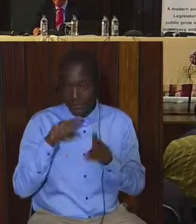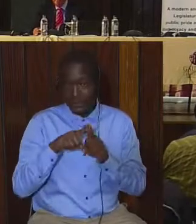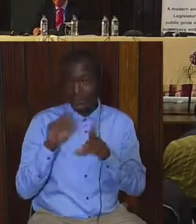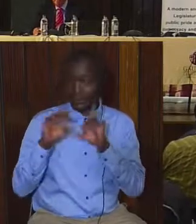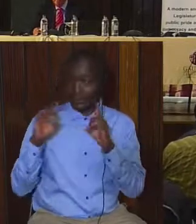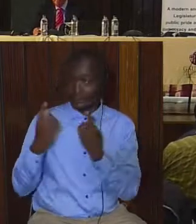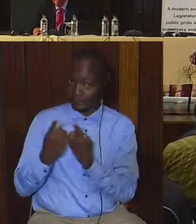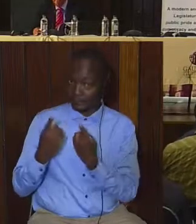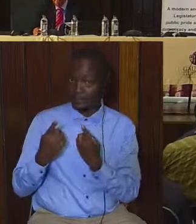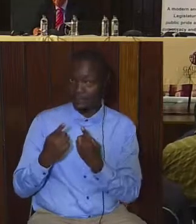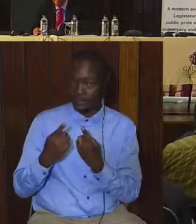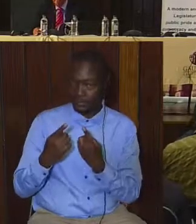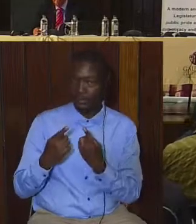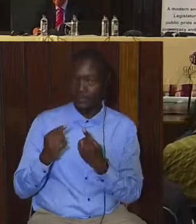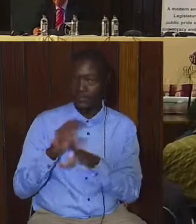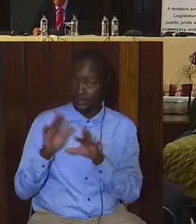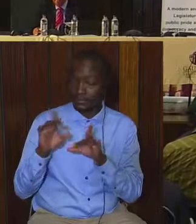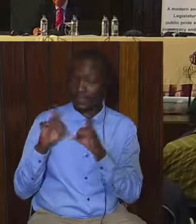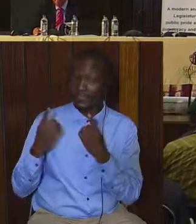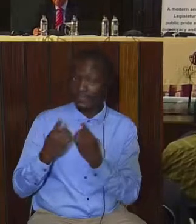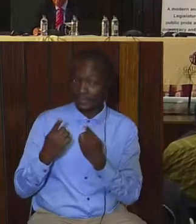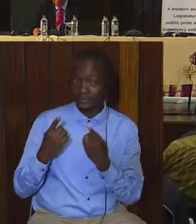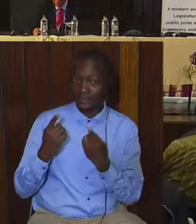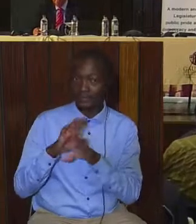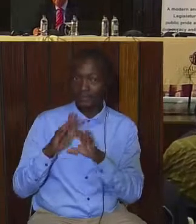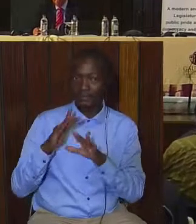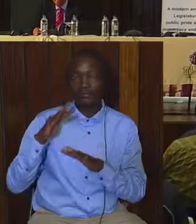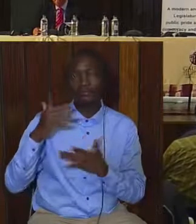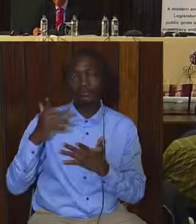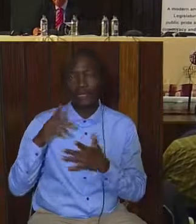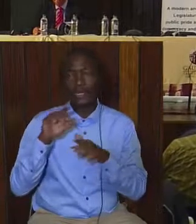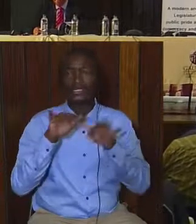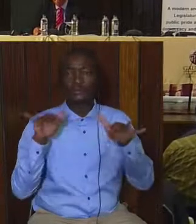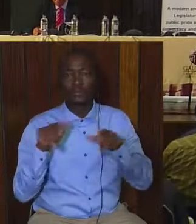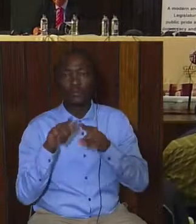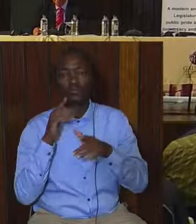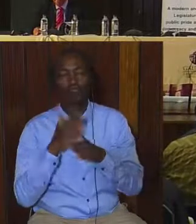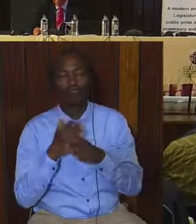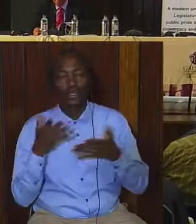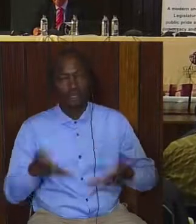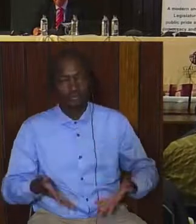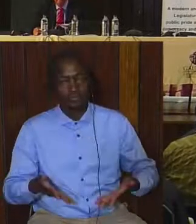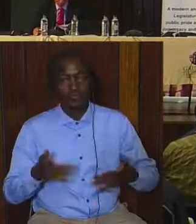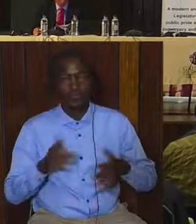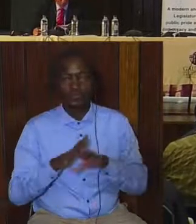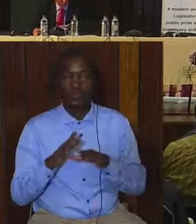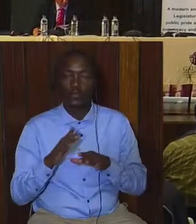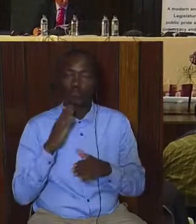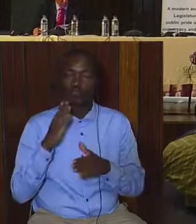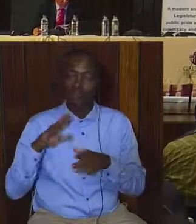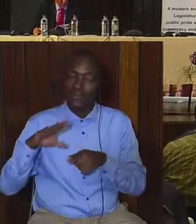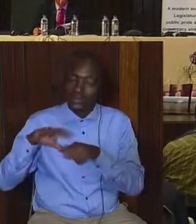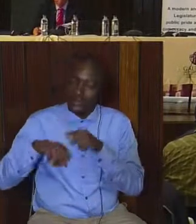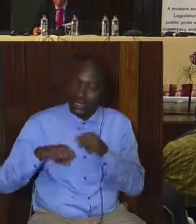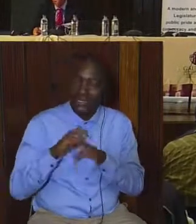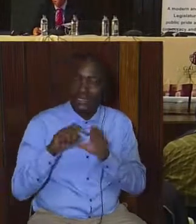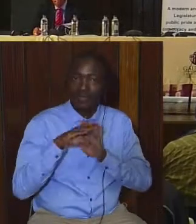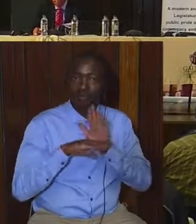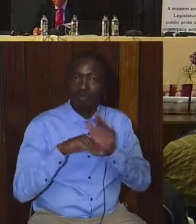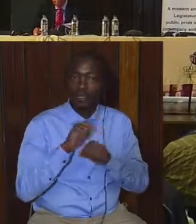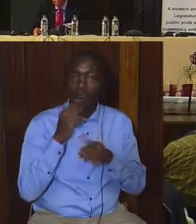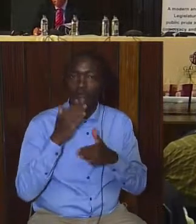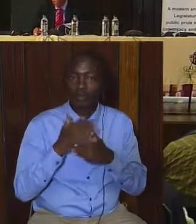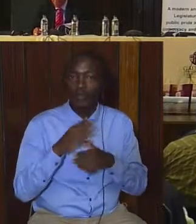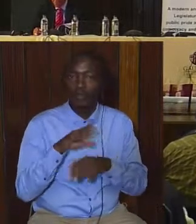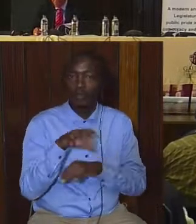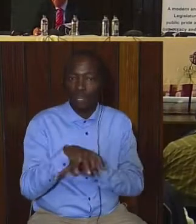is the department, it's the officials, it's public servants who carry out the program of work of